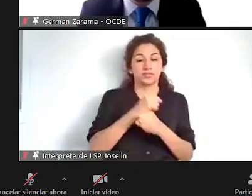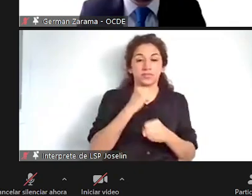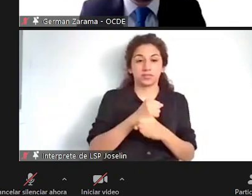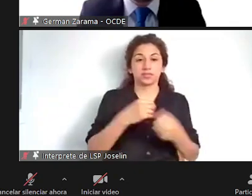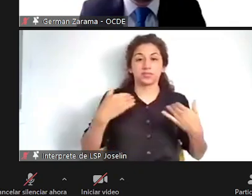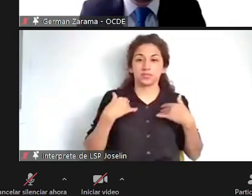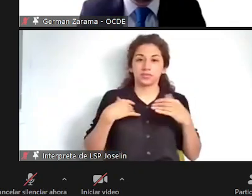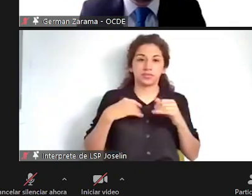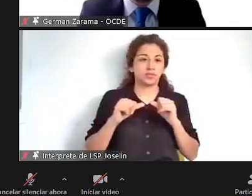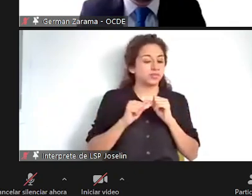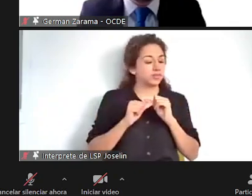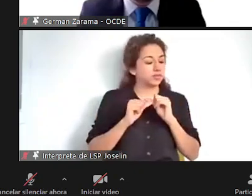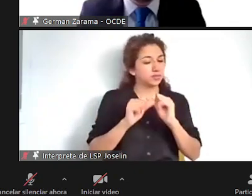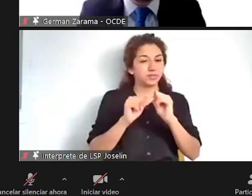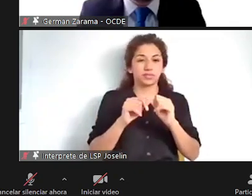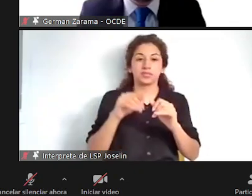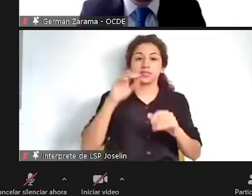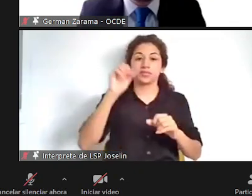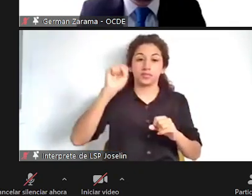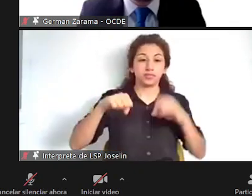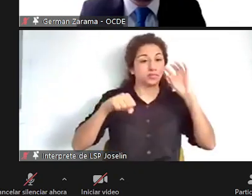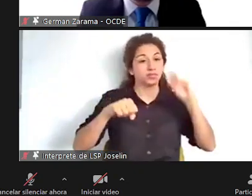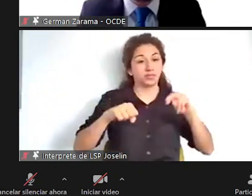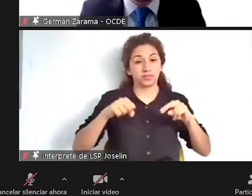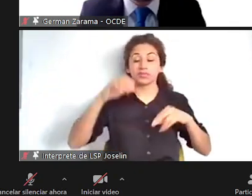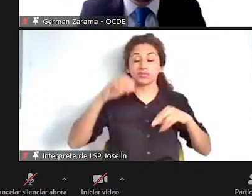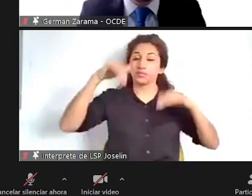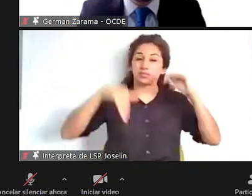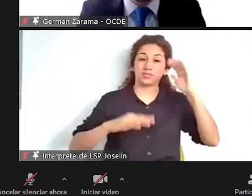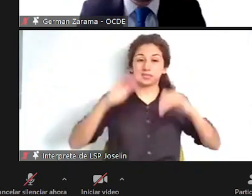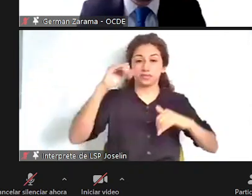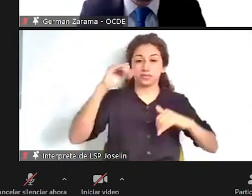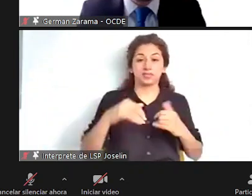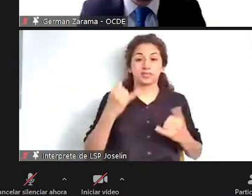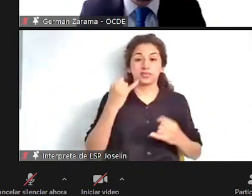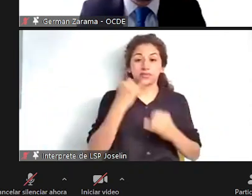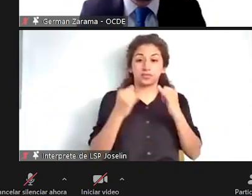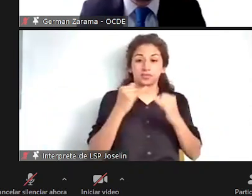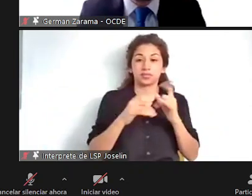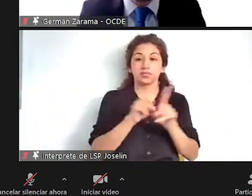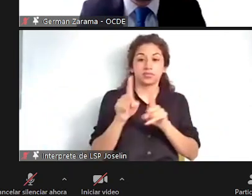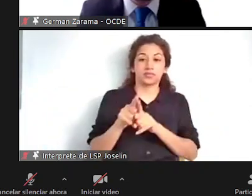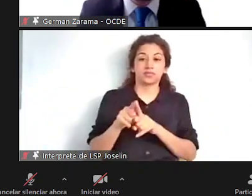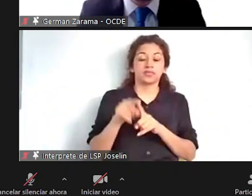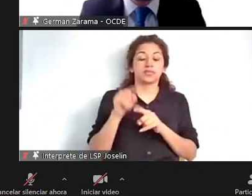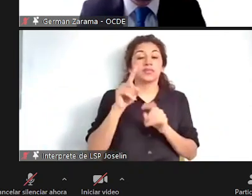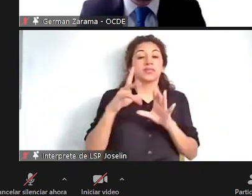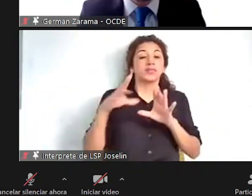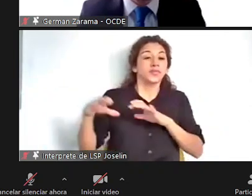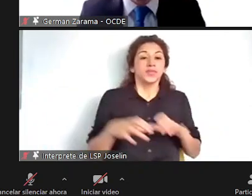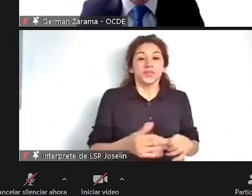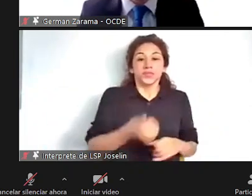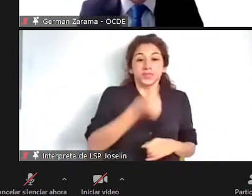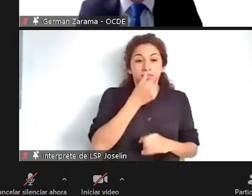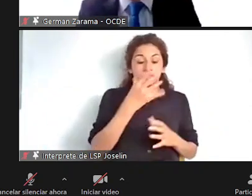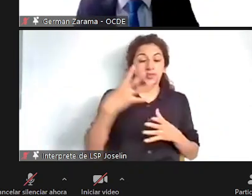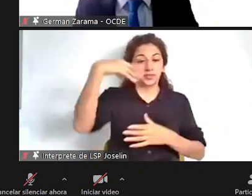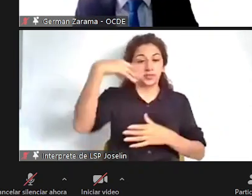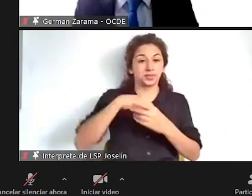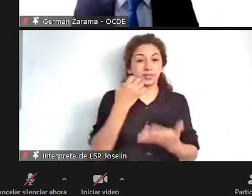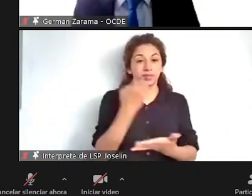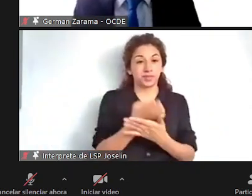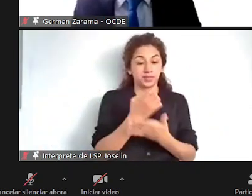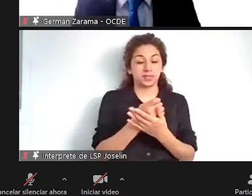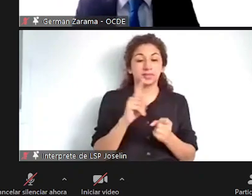we can generate jobs they have to break the sector direct consequences that will allow that if it's a key